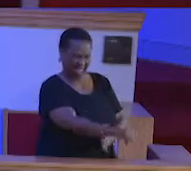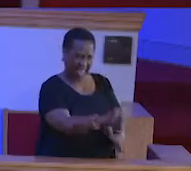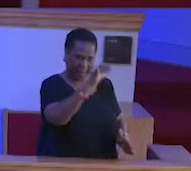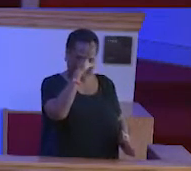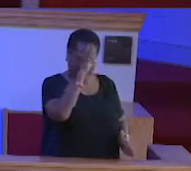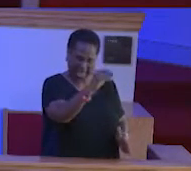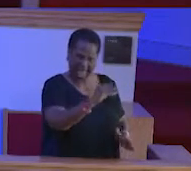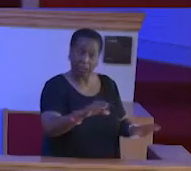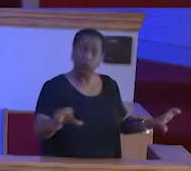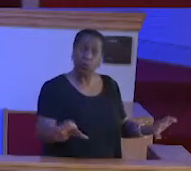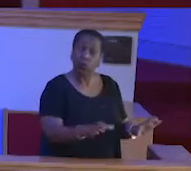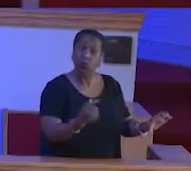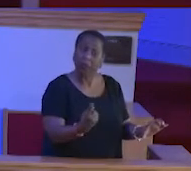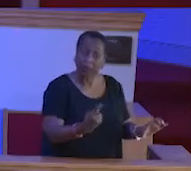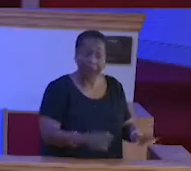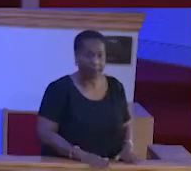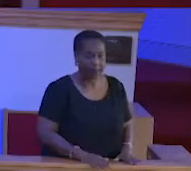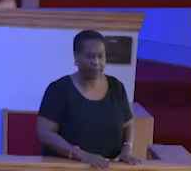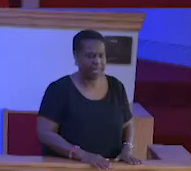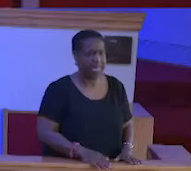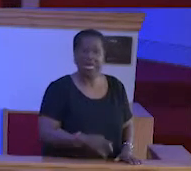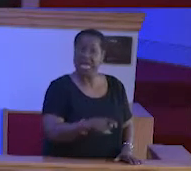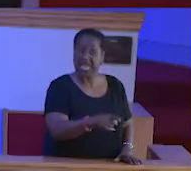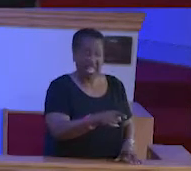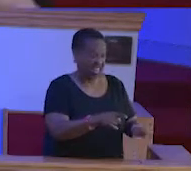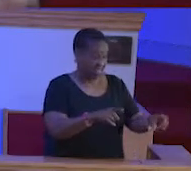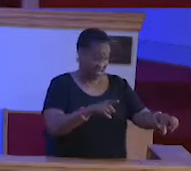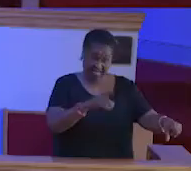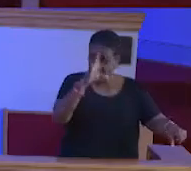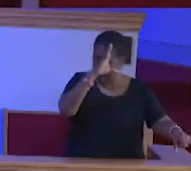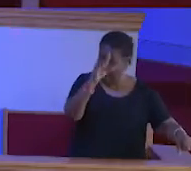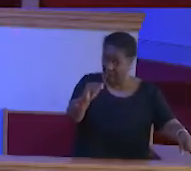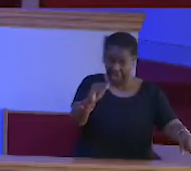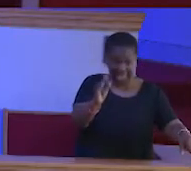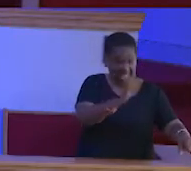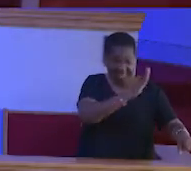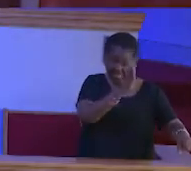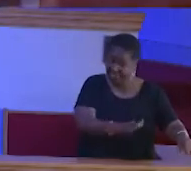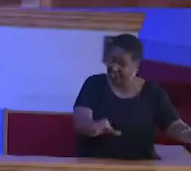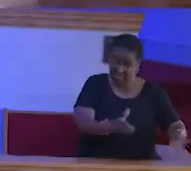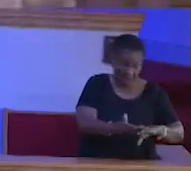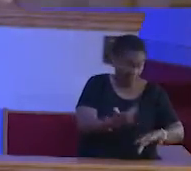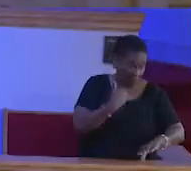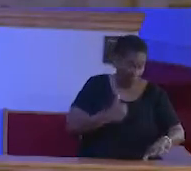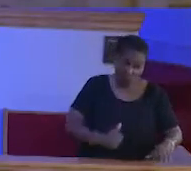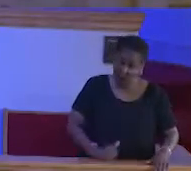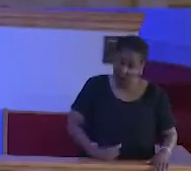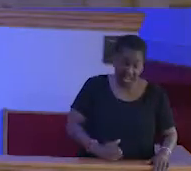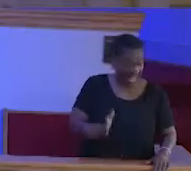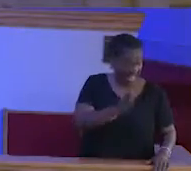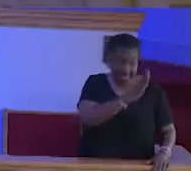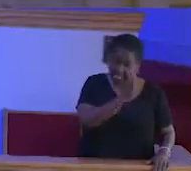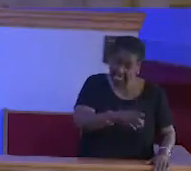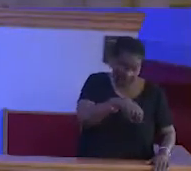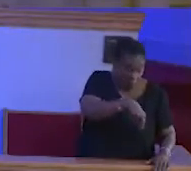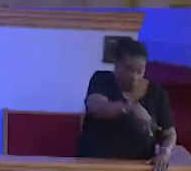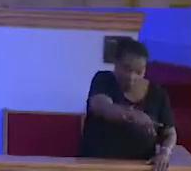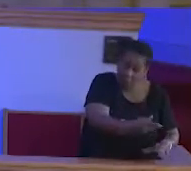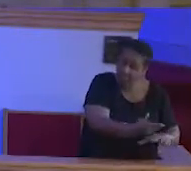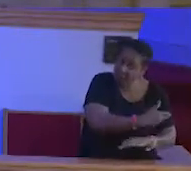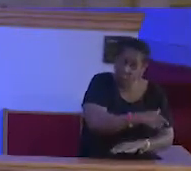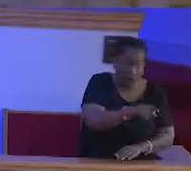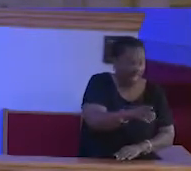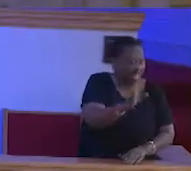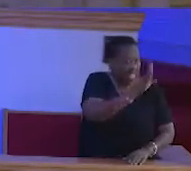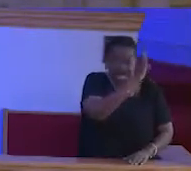to do something he's never done before. He's never walked. He's